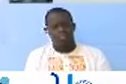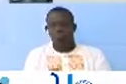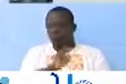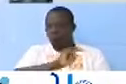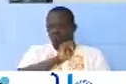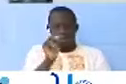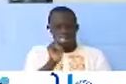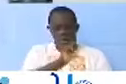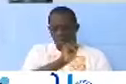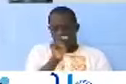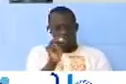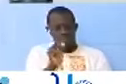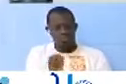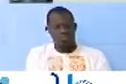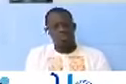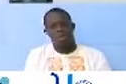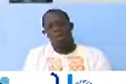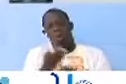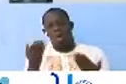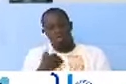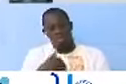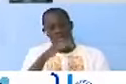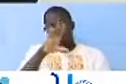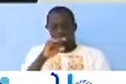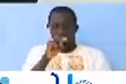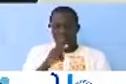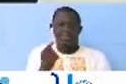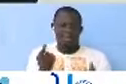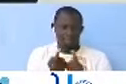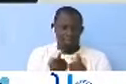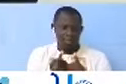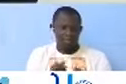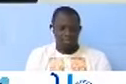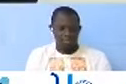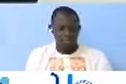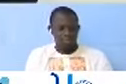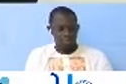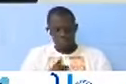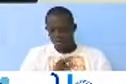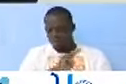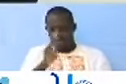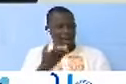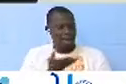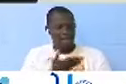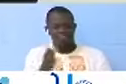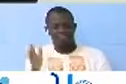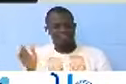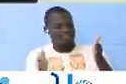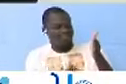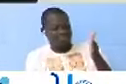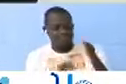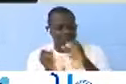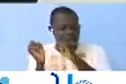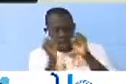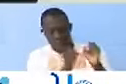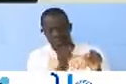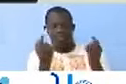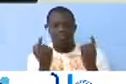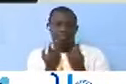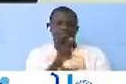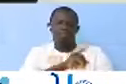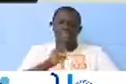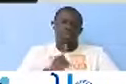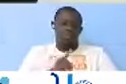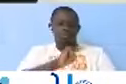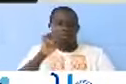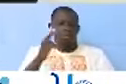No. Okay. But the reason why I did it, I don't have anywhere to keep it, to store it. And during the course of